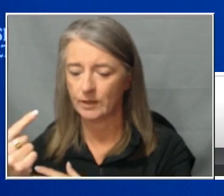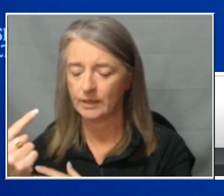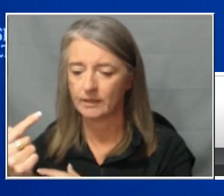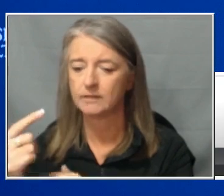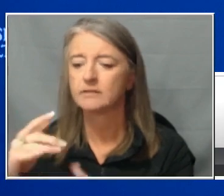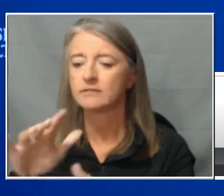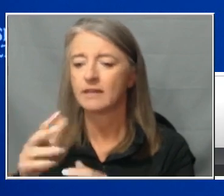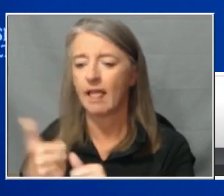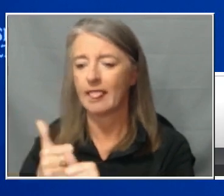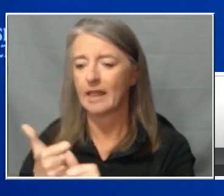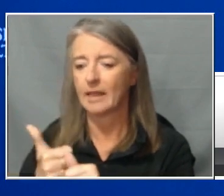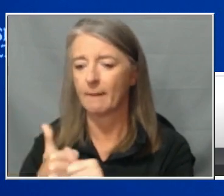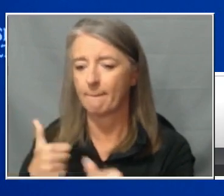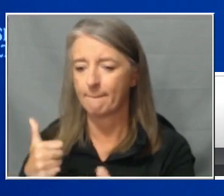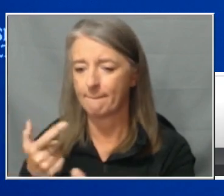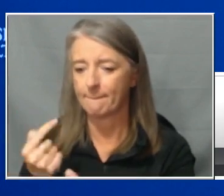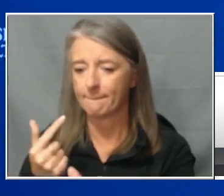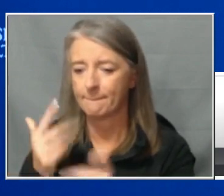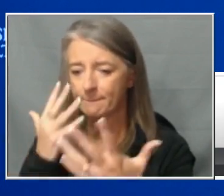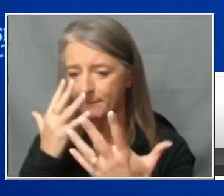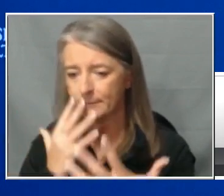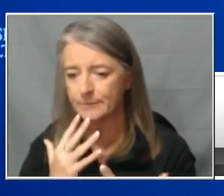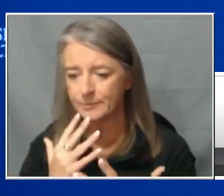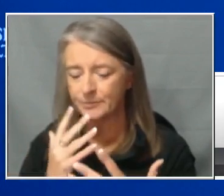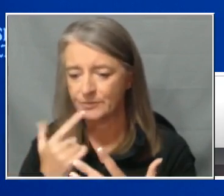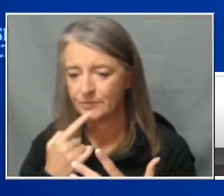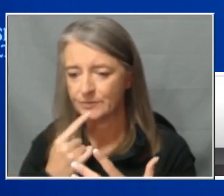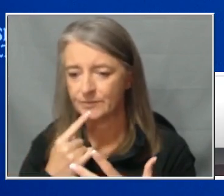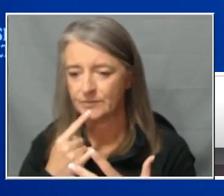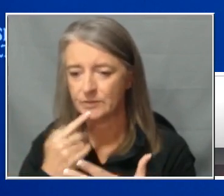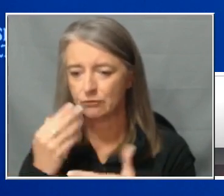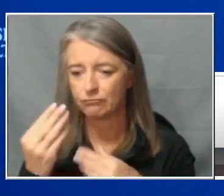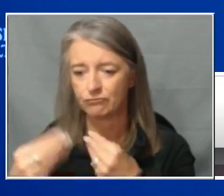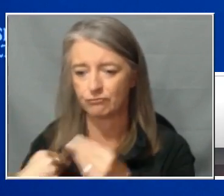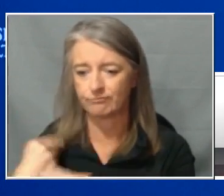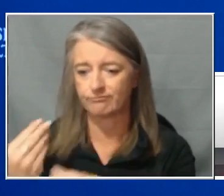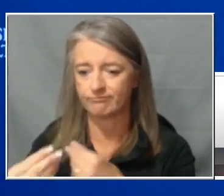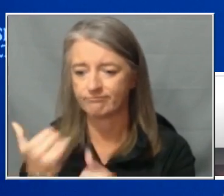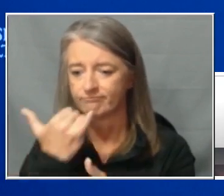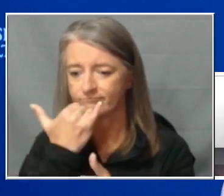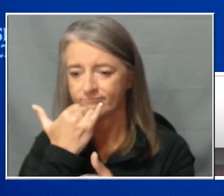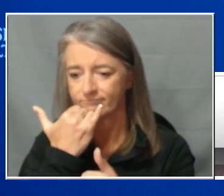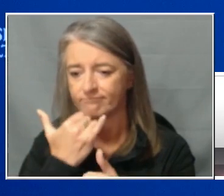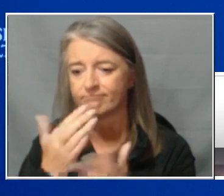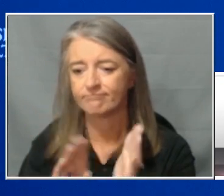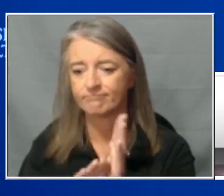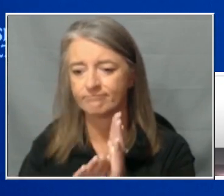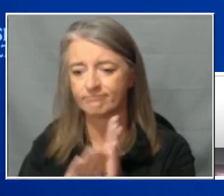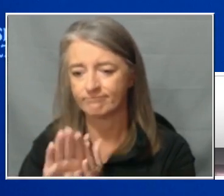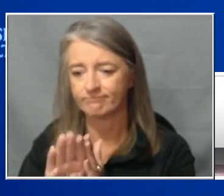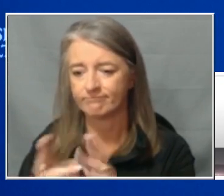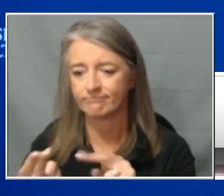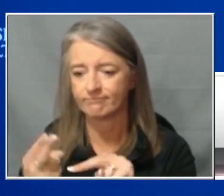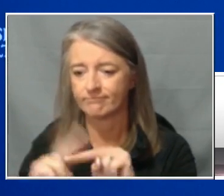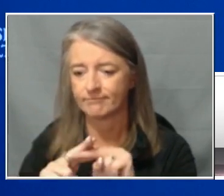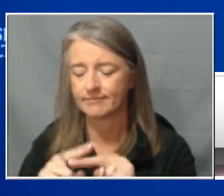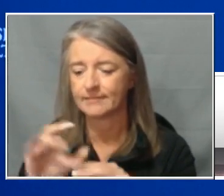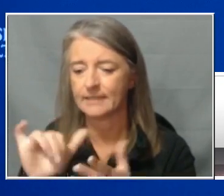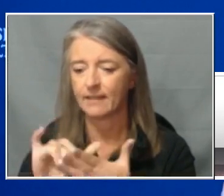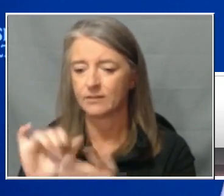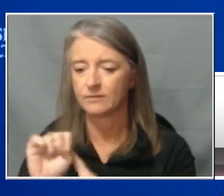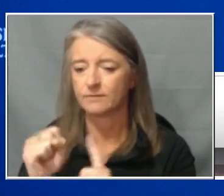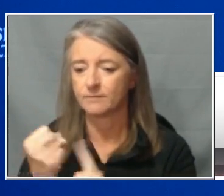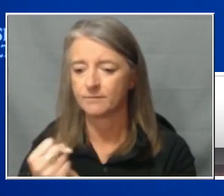bit behind. But unfortunately, just as you said, the trends are going in the wrong directions. Just seeing an increase in those cases, and